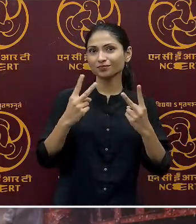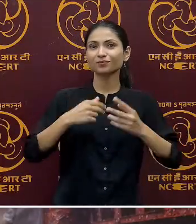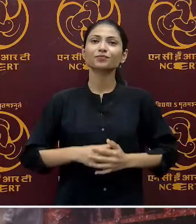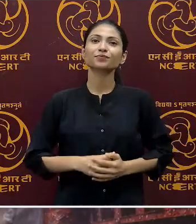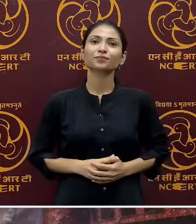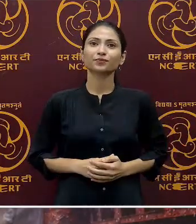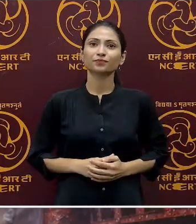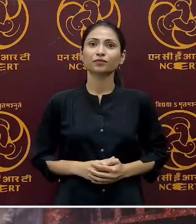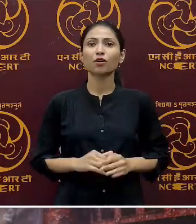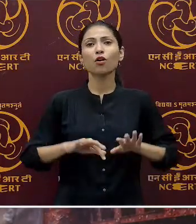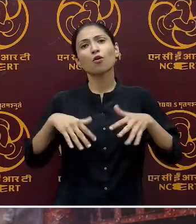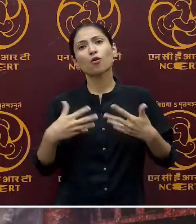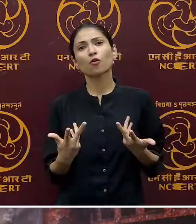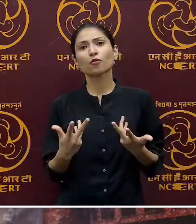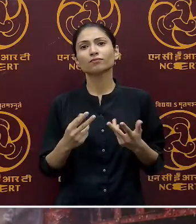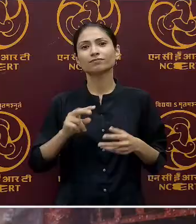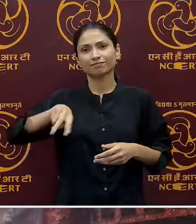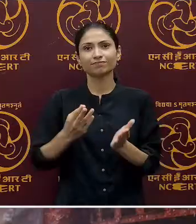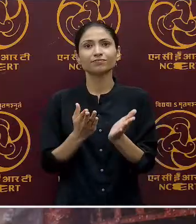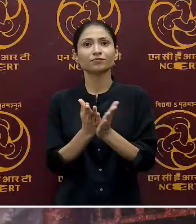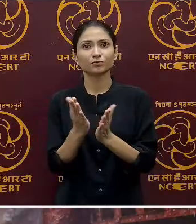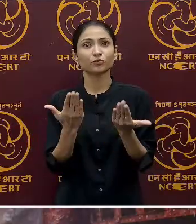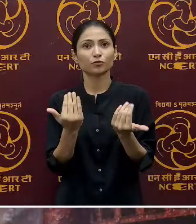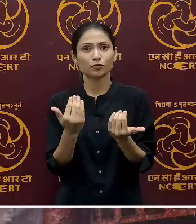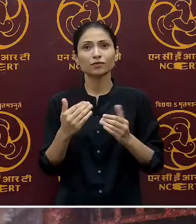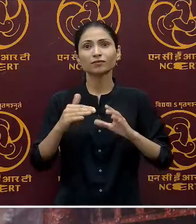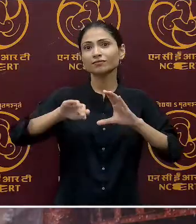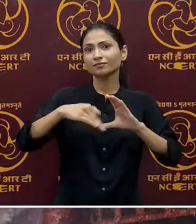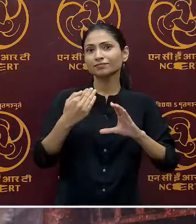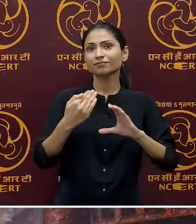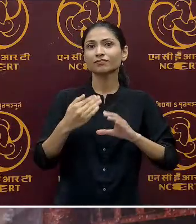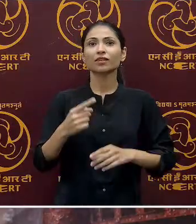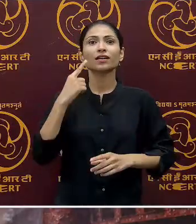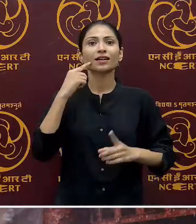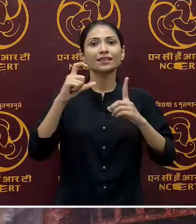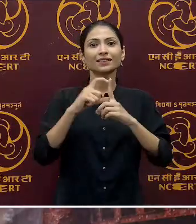8800440559, or you can email us. The email ID is